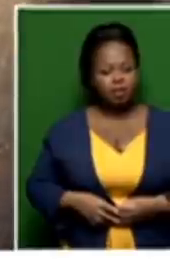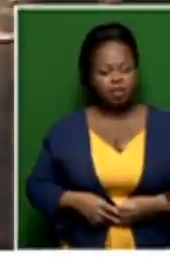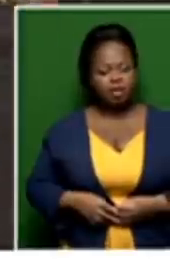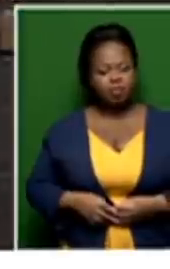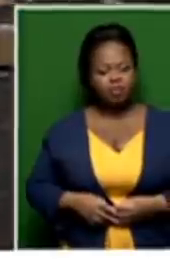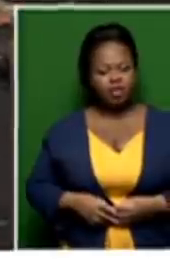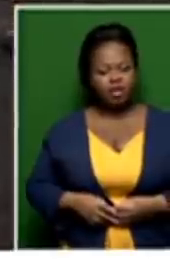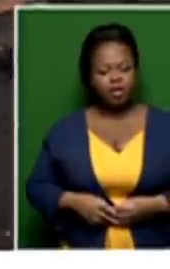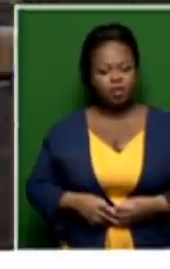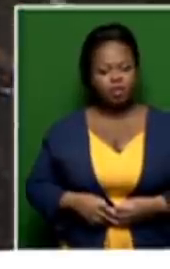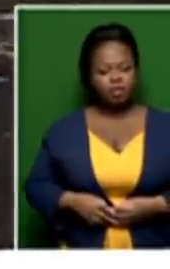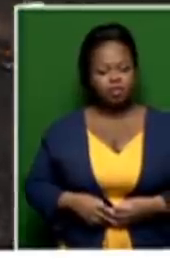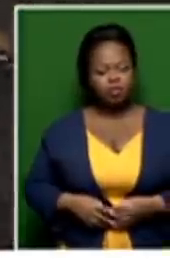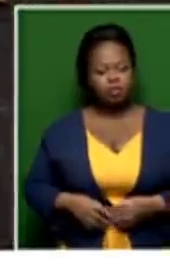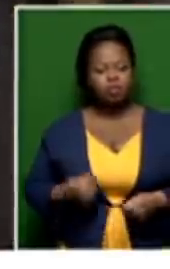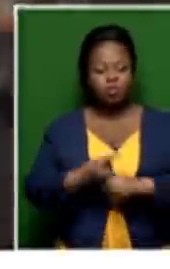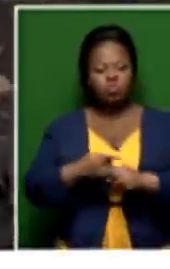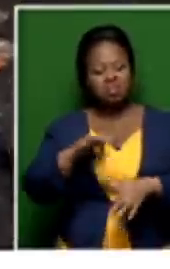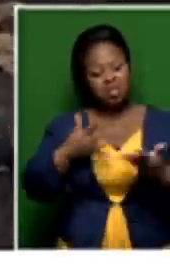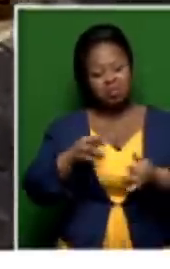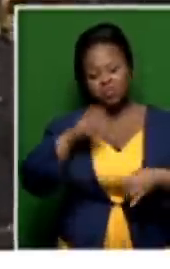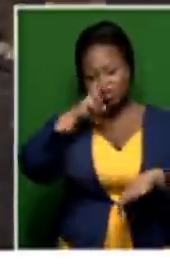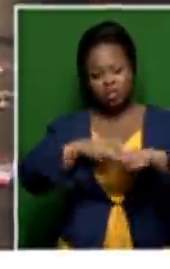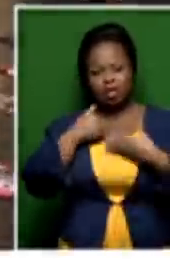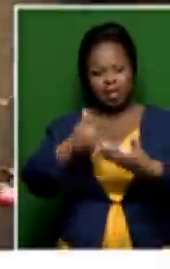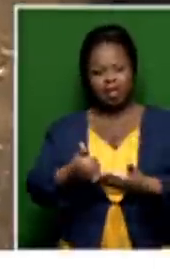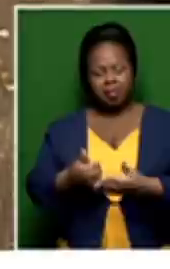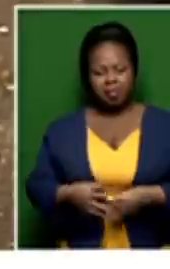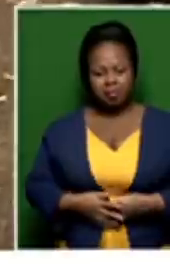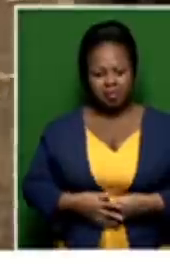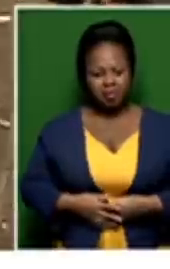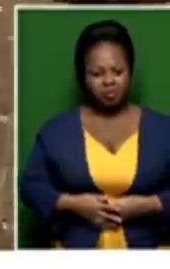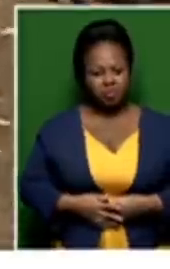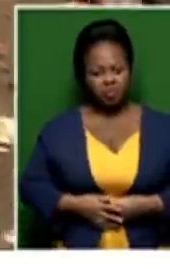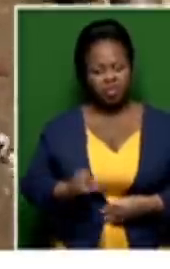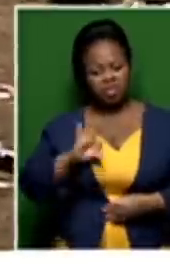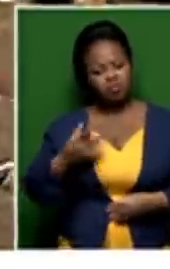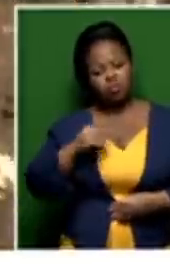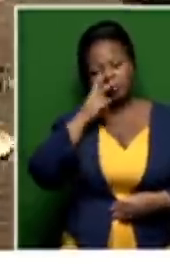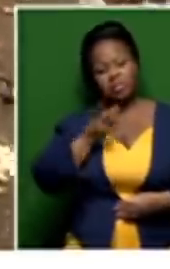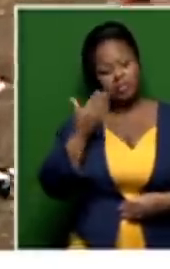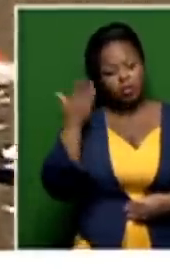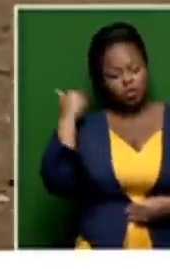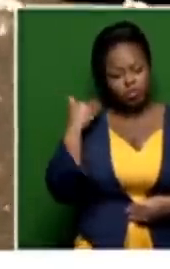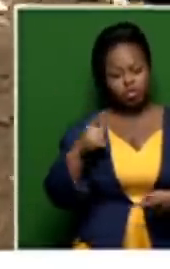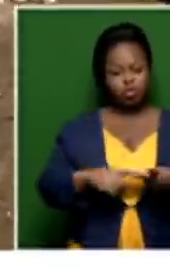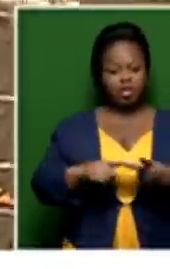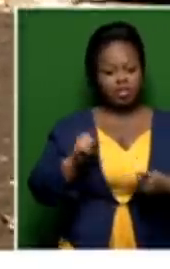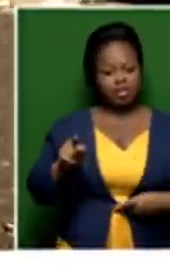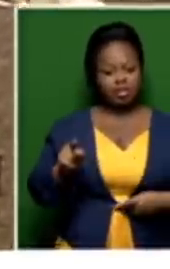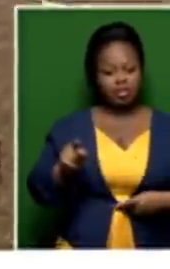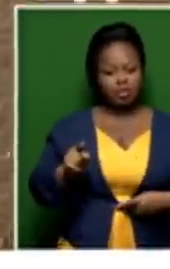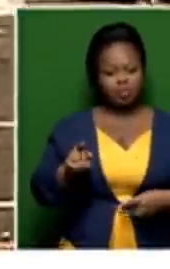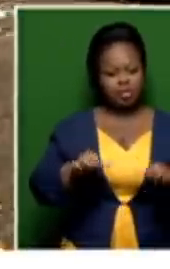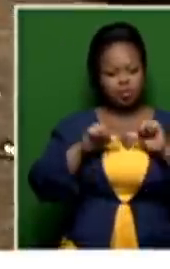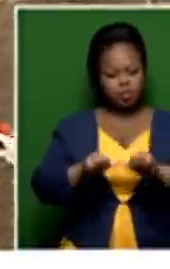anyone is coming in here to try and get assistance, perhaps. What we had previously seen was just someone who had